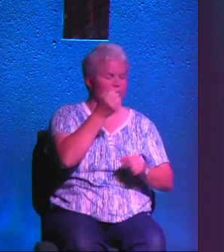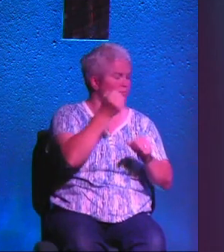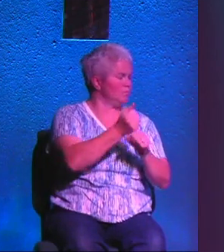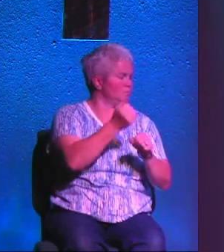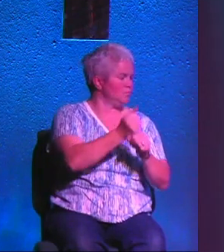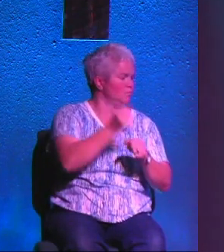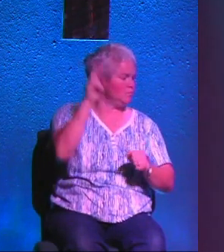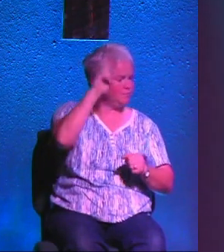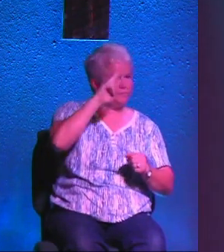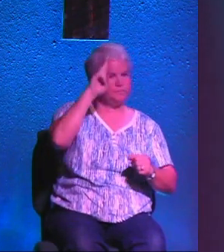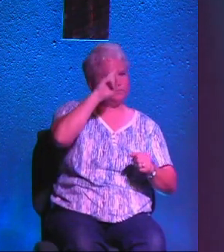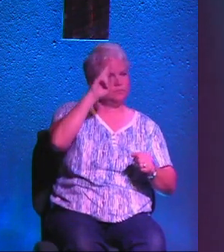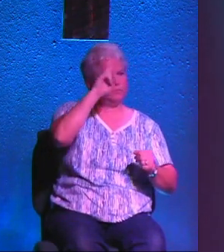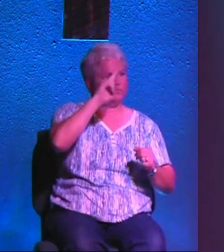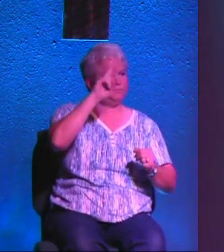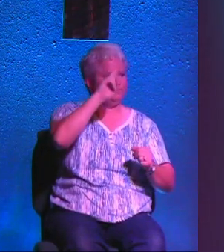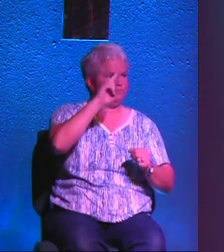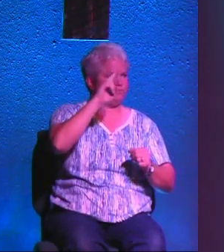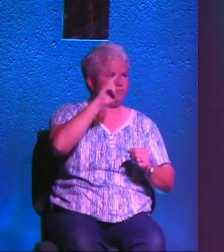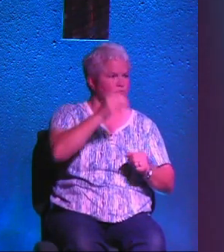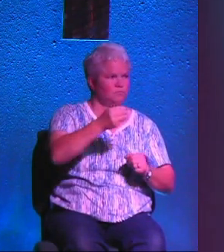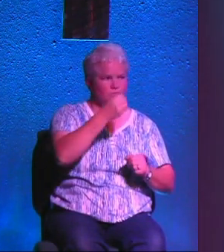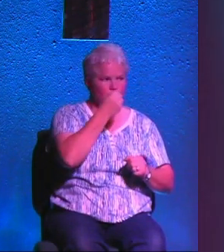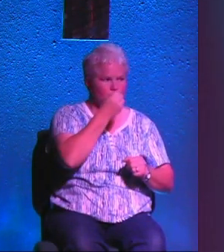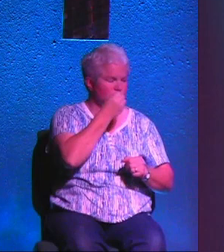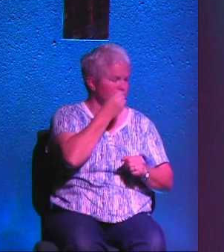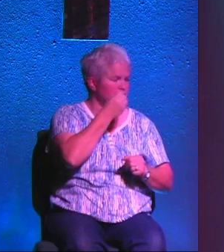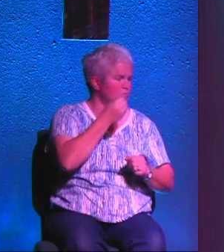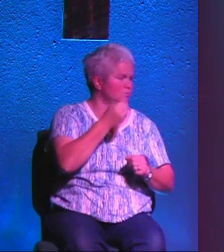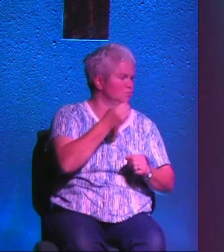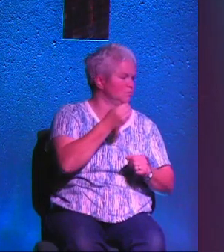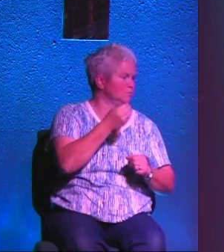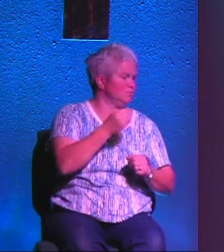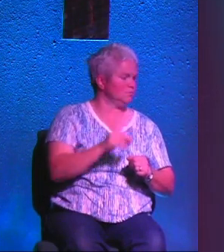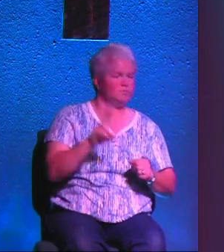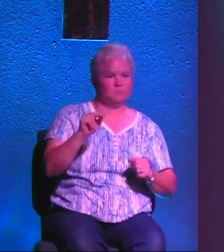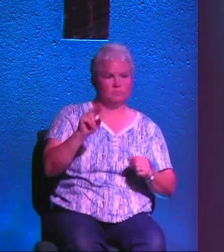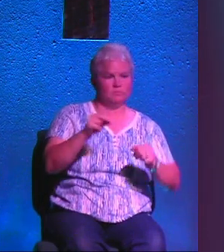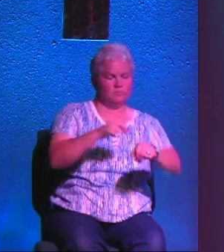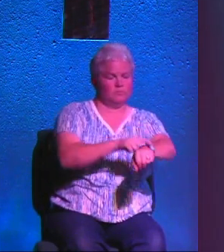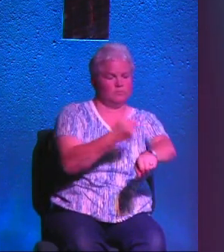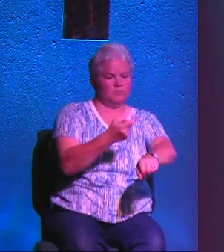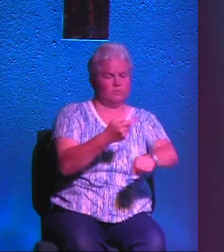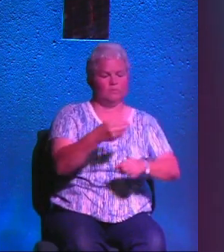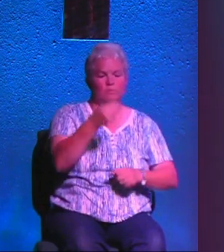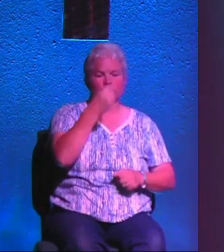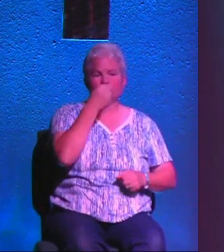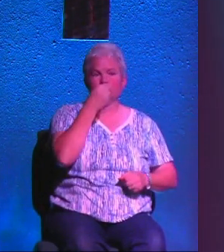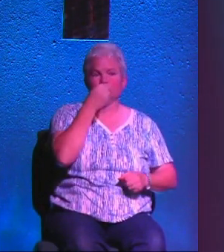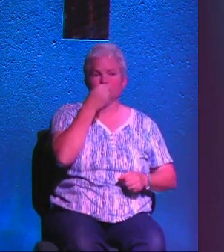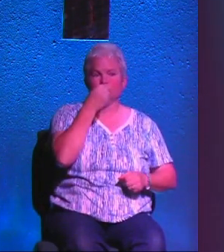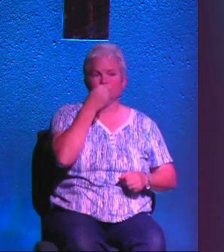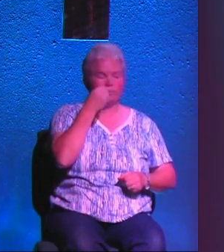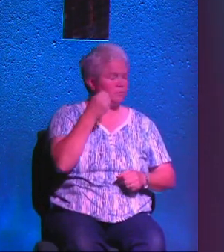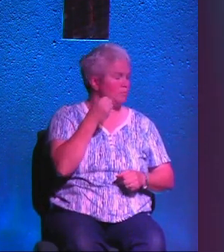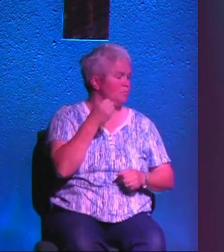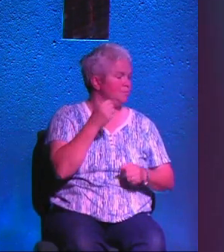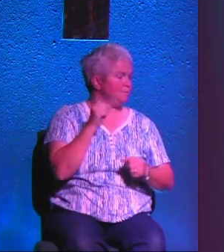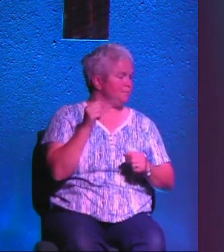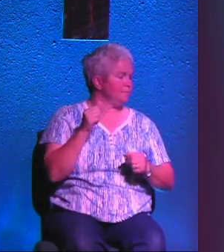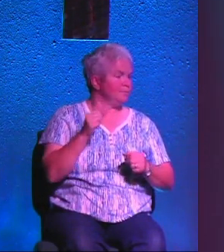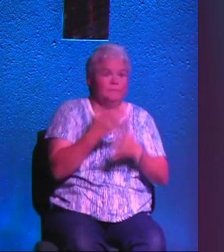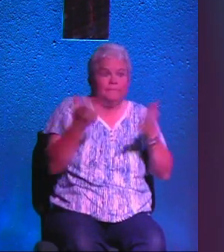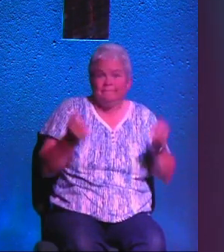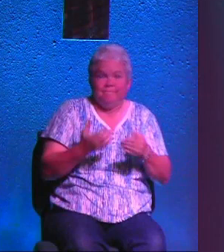to be used. And once it's eaten, it's no longer food. It's now converted